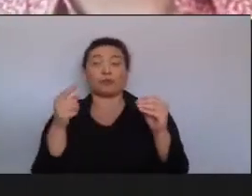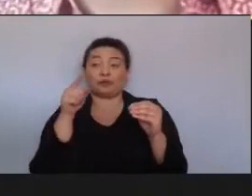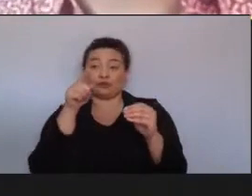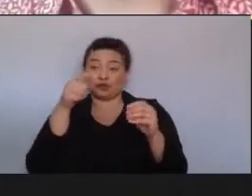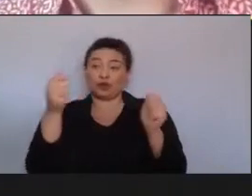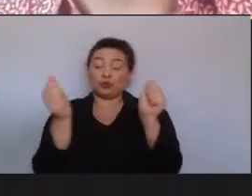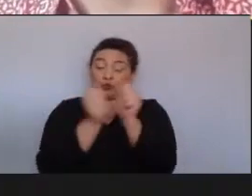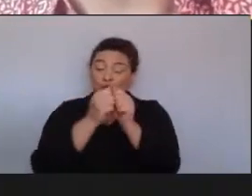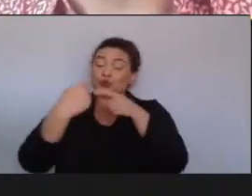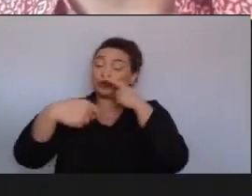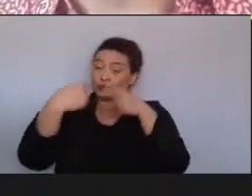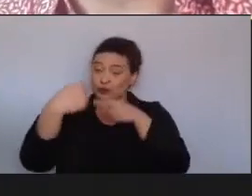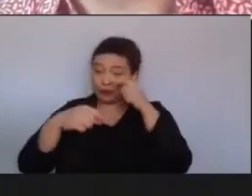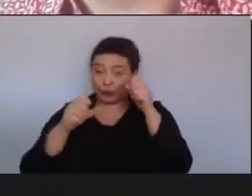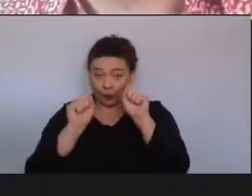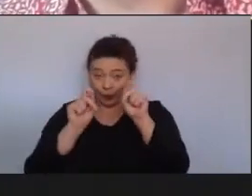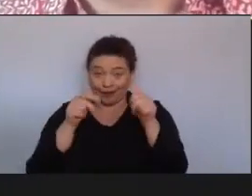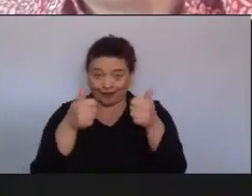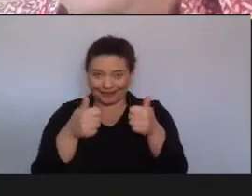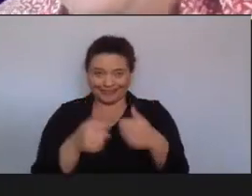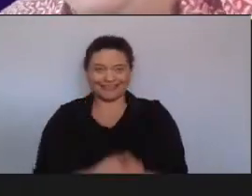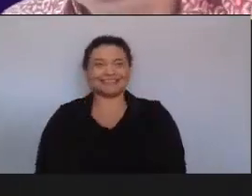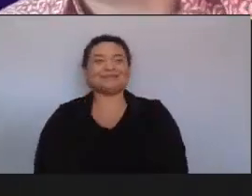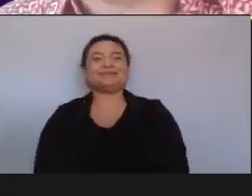Okay, so everybody,